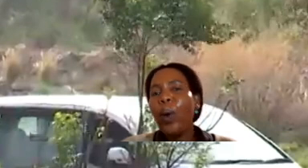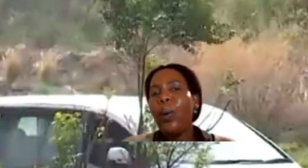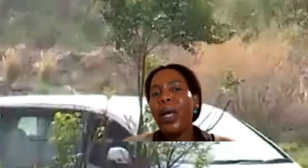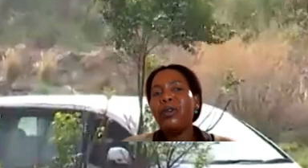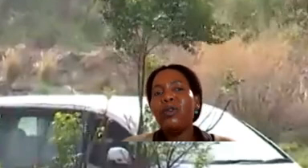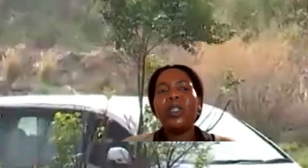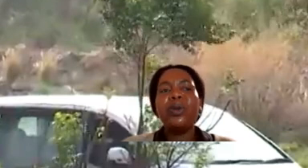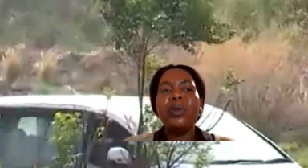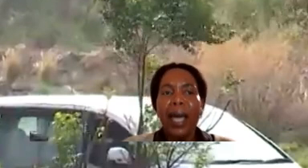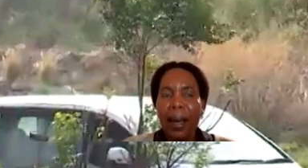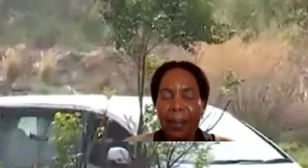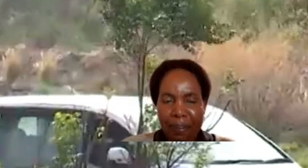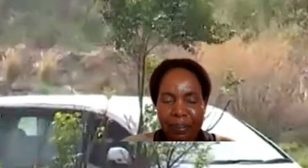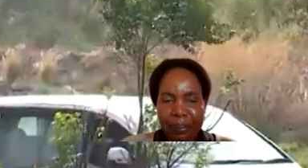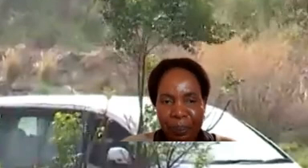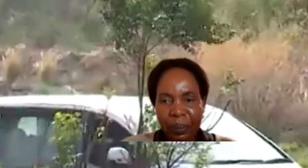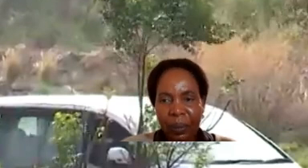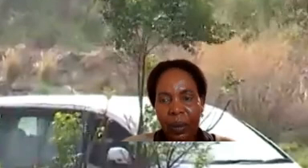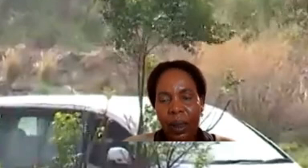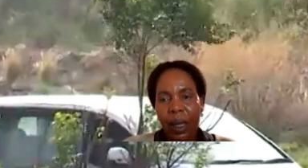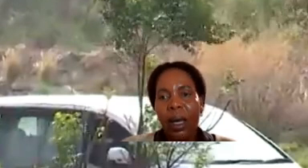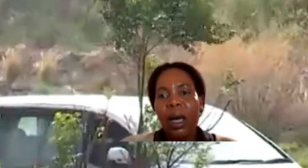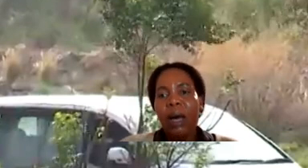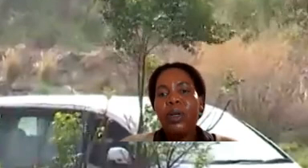go and rescue them,